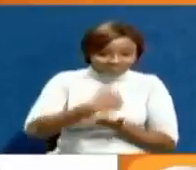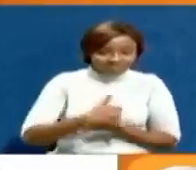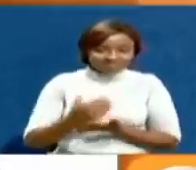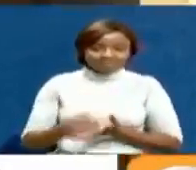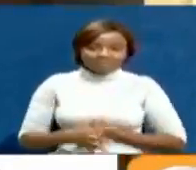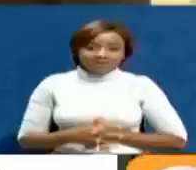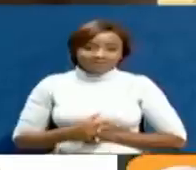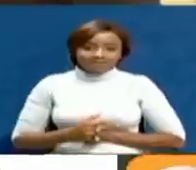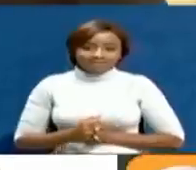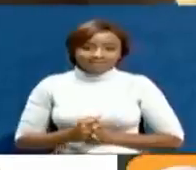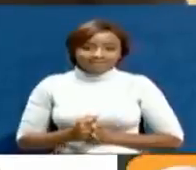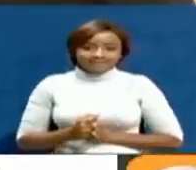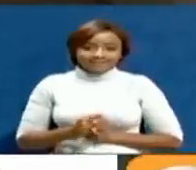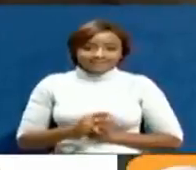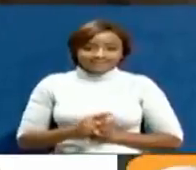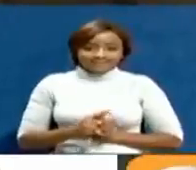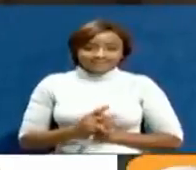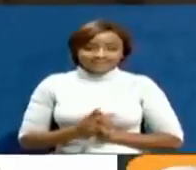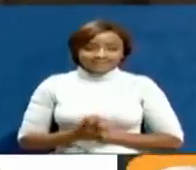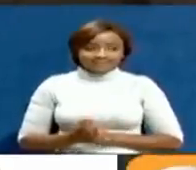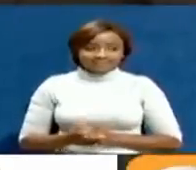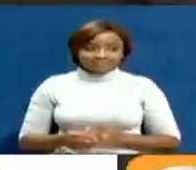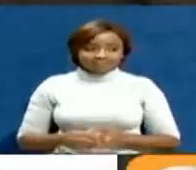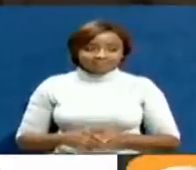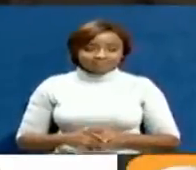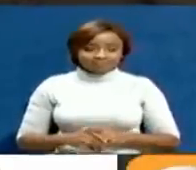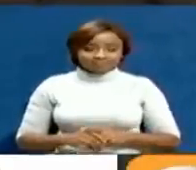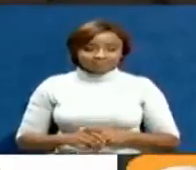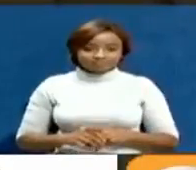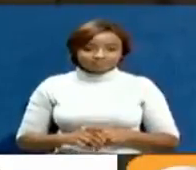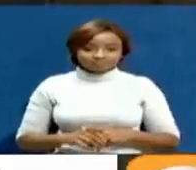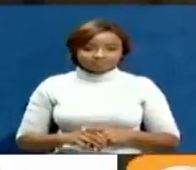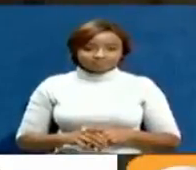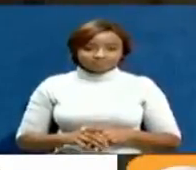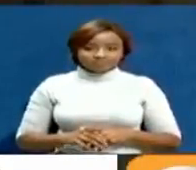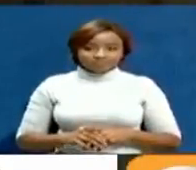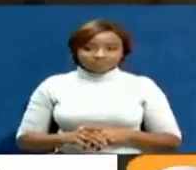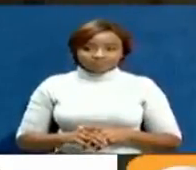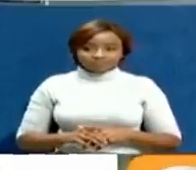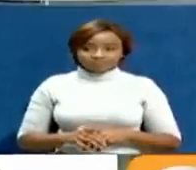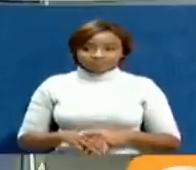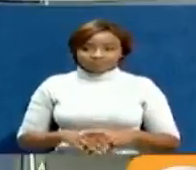when the tourism sector was slowly picking up. Miriam Nyambura, Citizen TV.